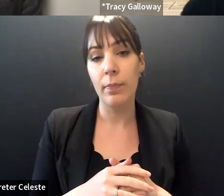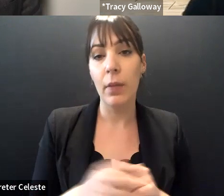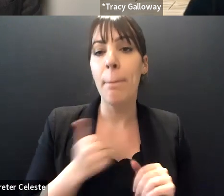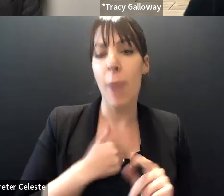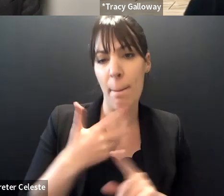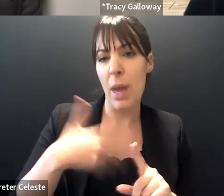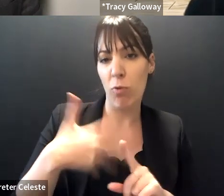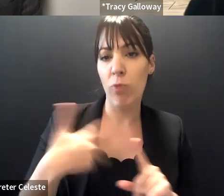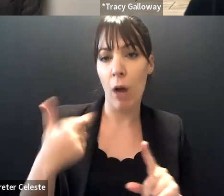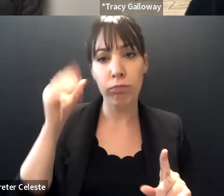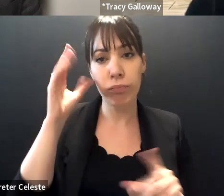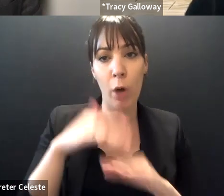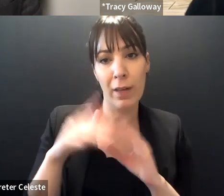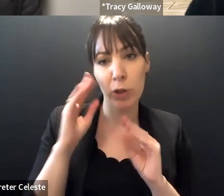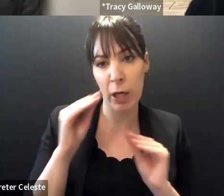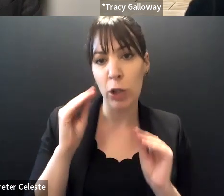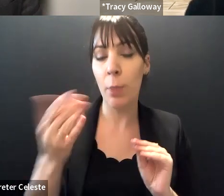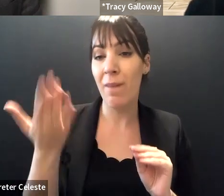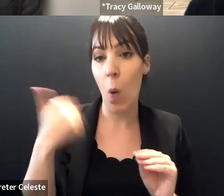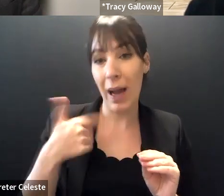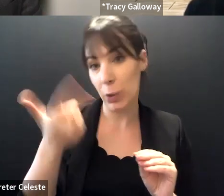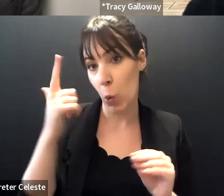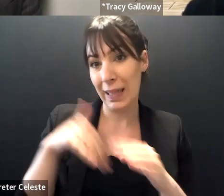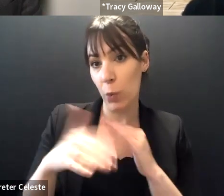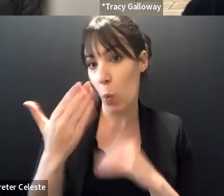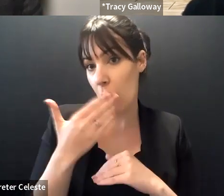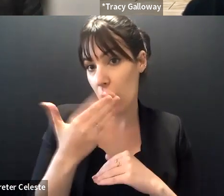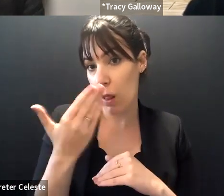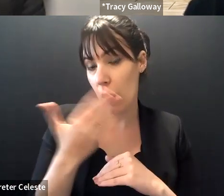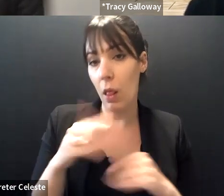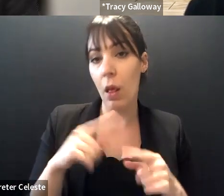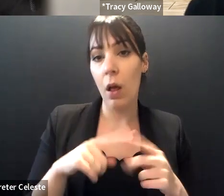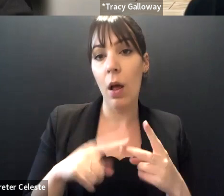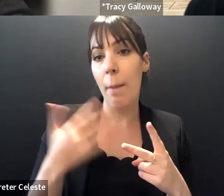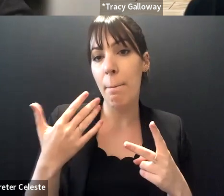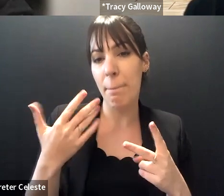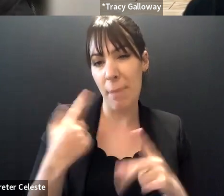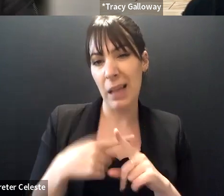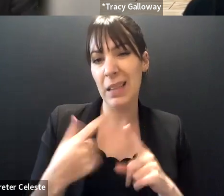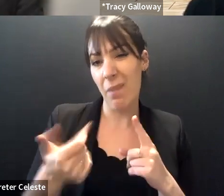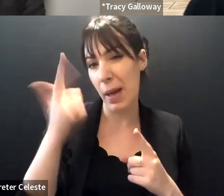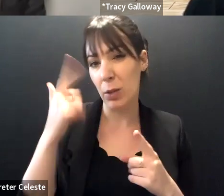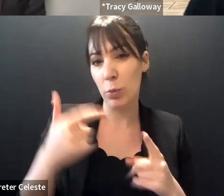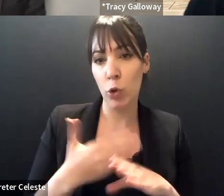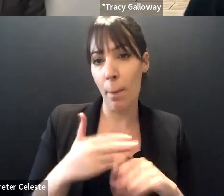so I started teaching in schools. Have also had management positions in schools in charge